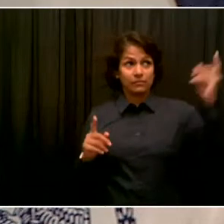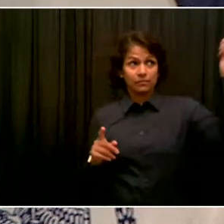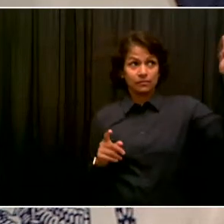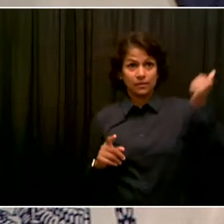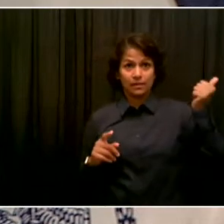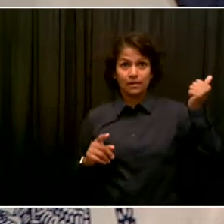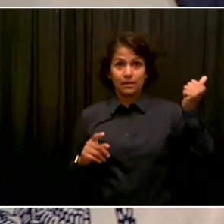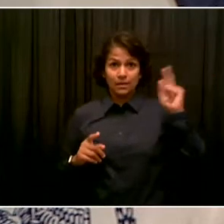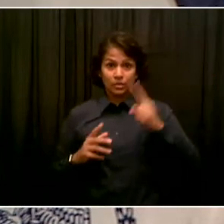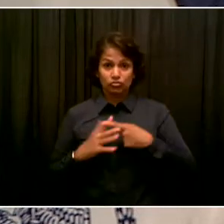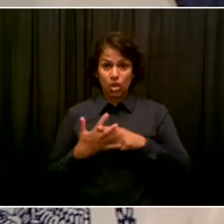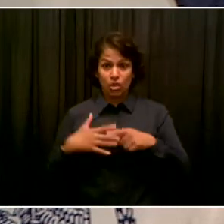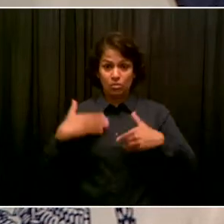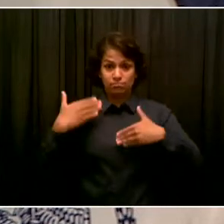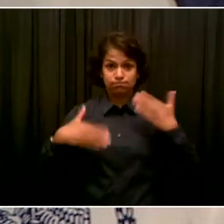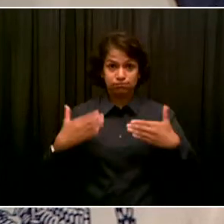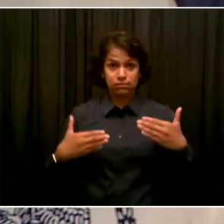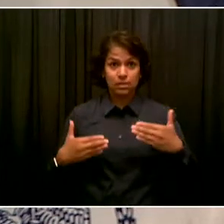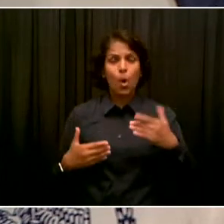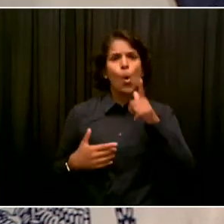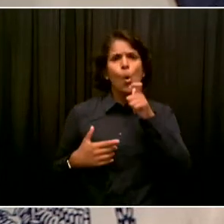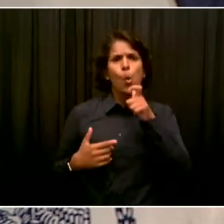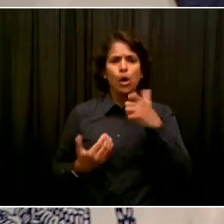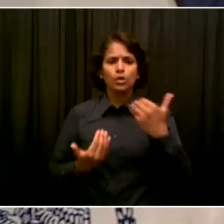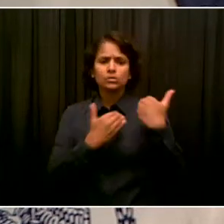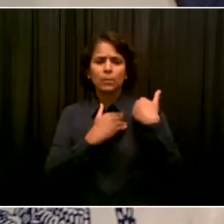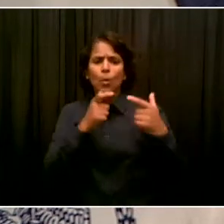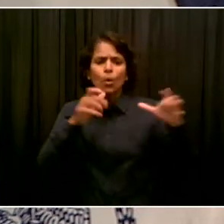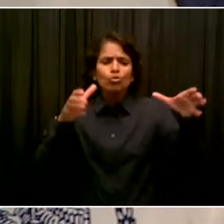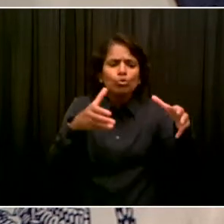start serving people immediately. Go ahead, James.